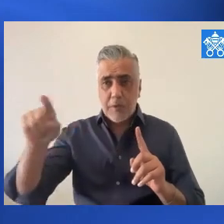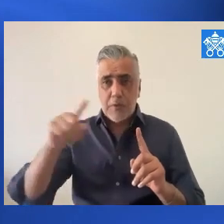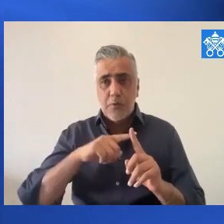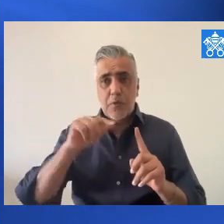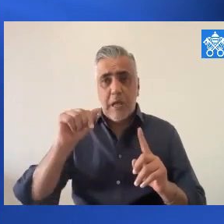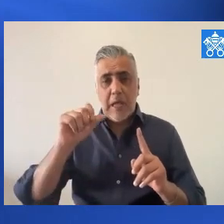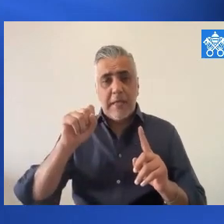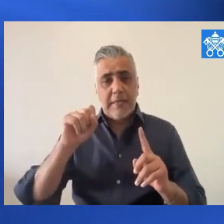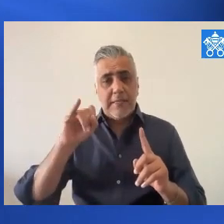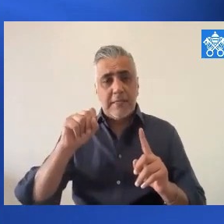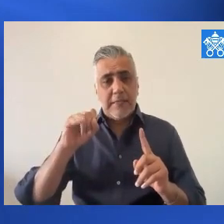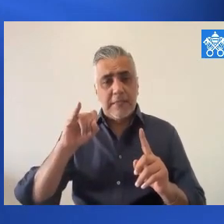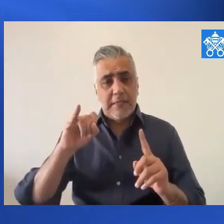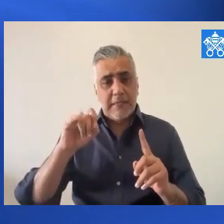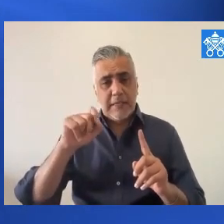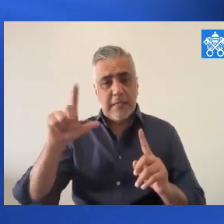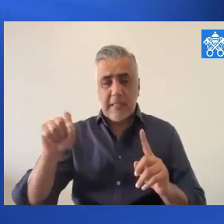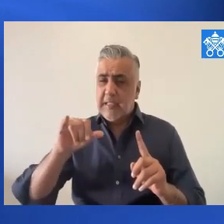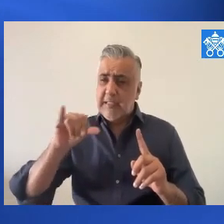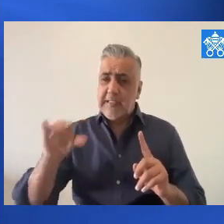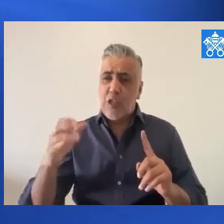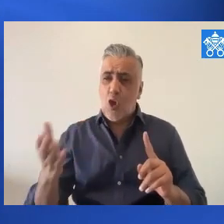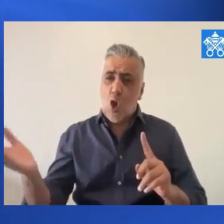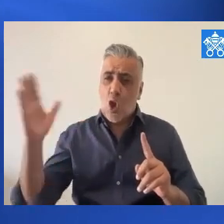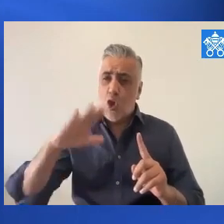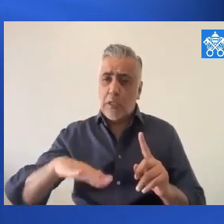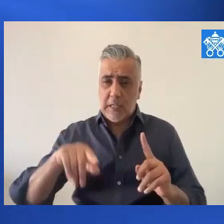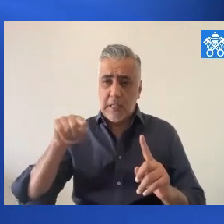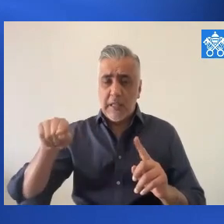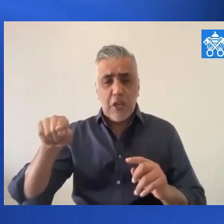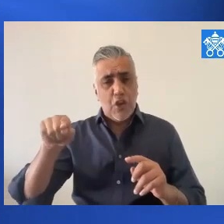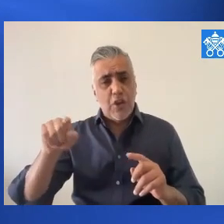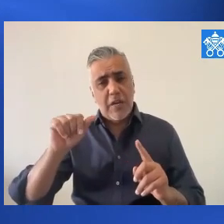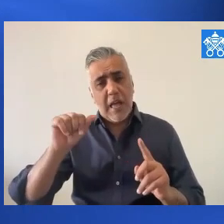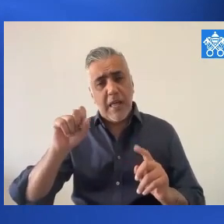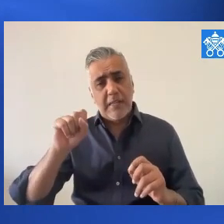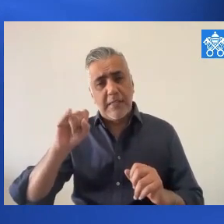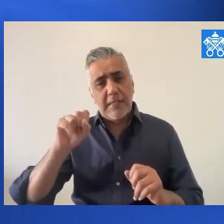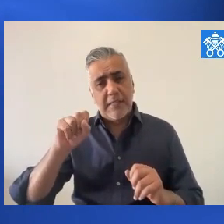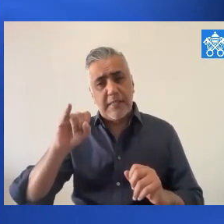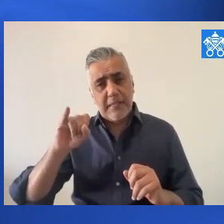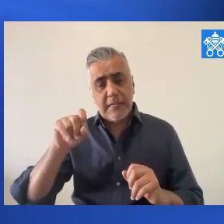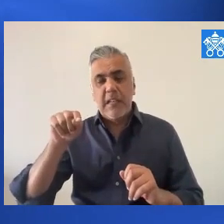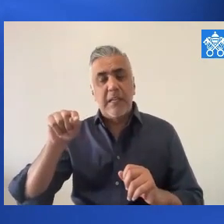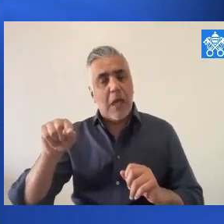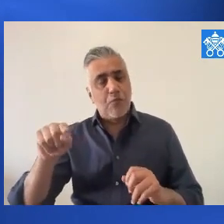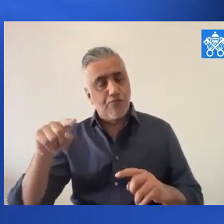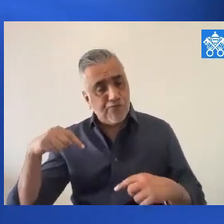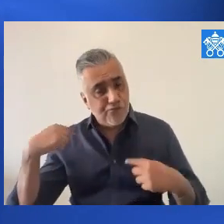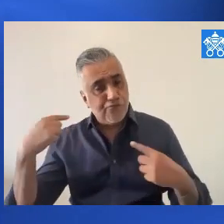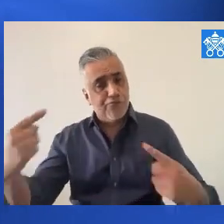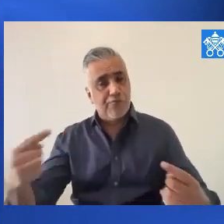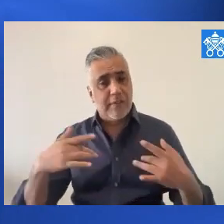was in Assisi in Italy, on Saturday for the whole day, at the conclusion